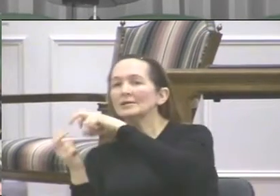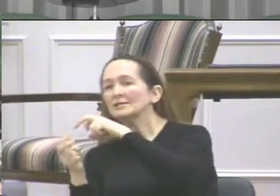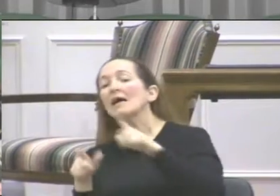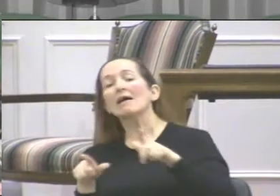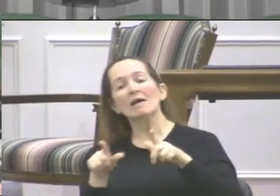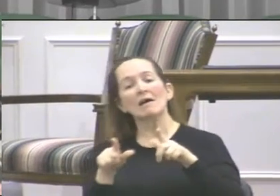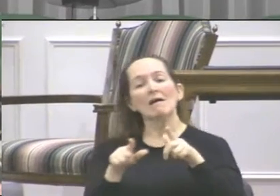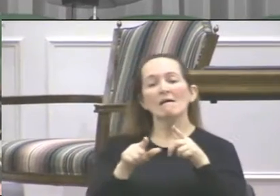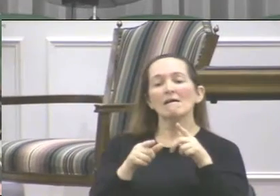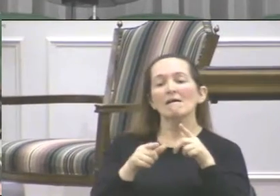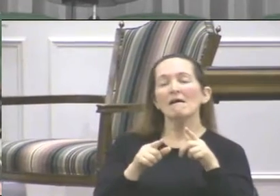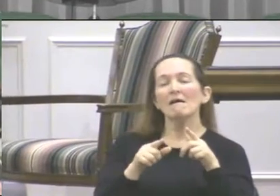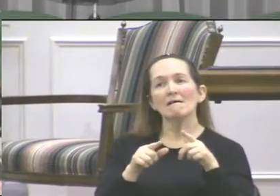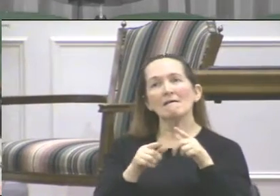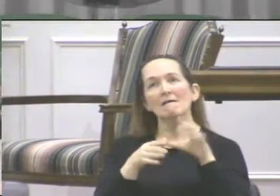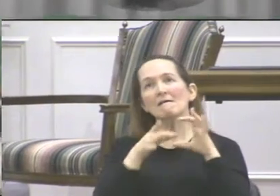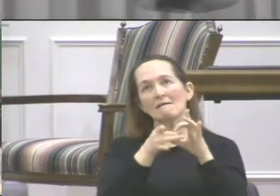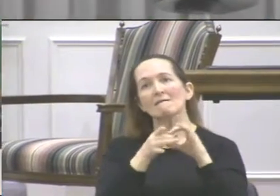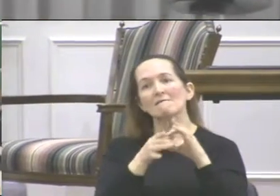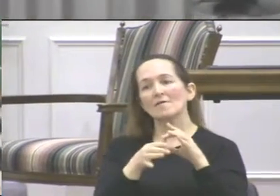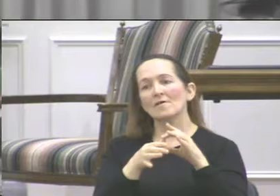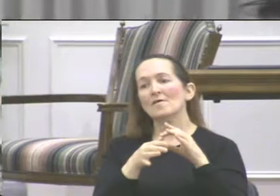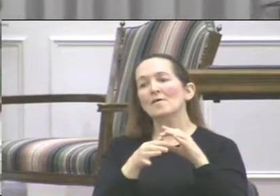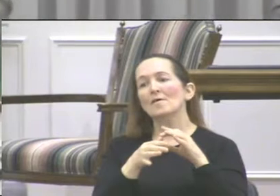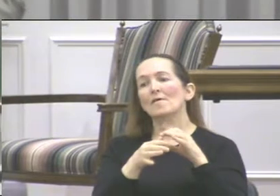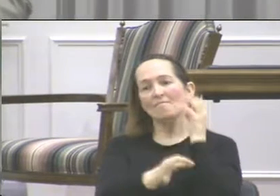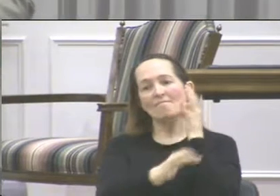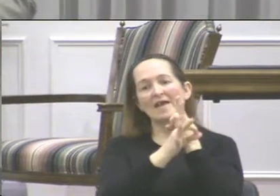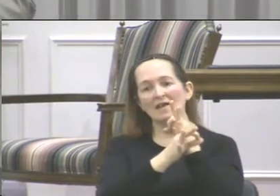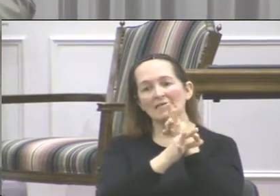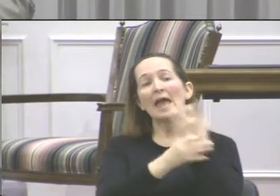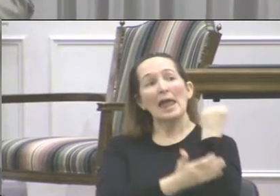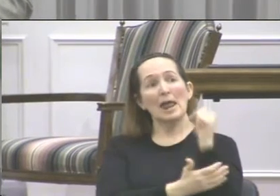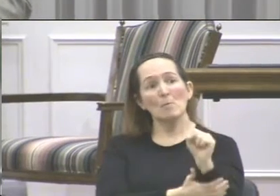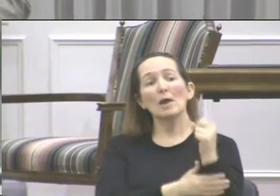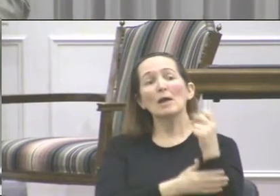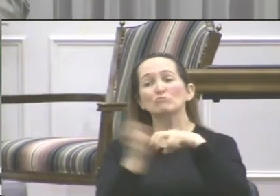an unusual one. And it's a hard one and it is a long one.